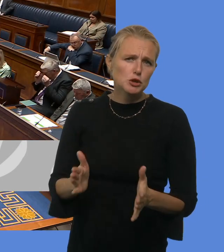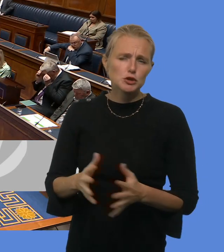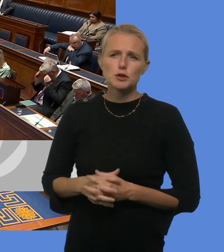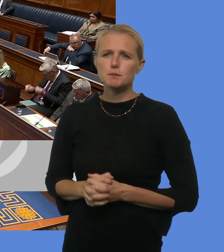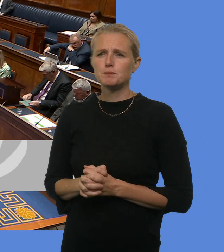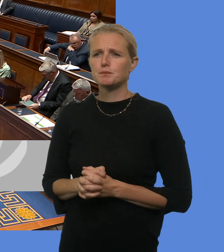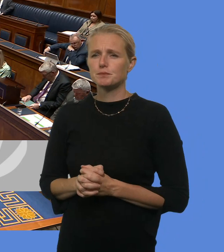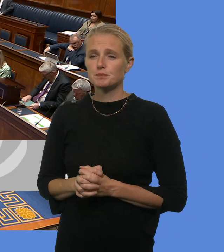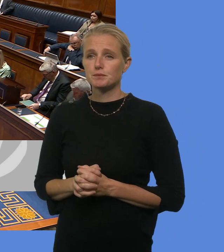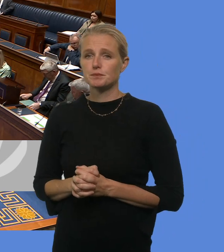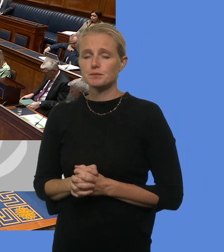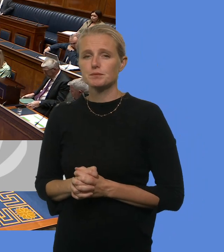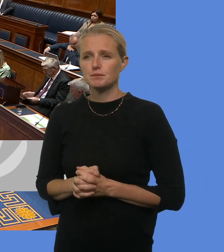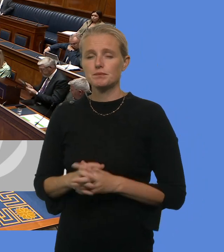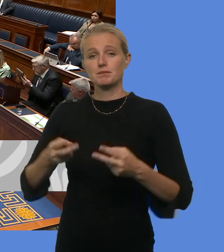Minister.